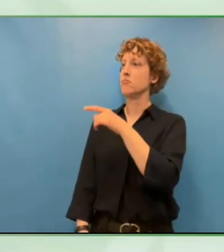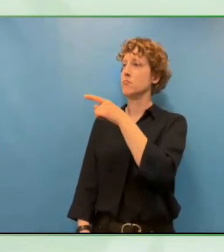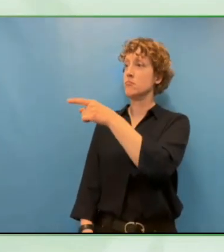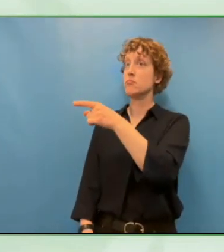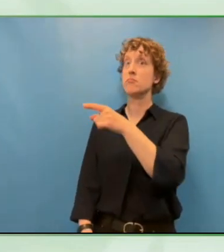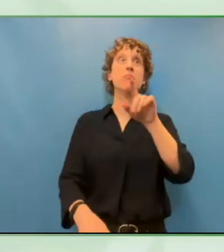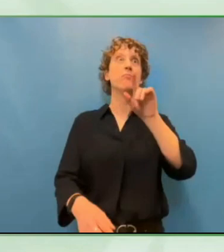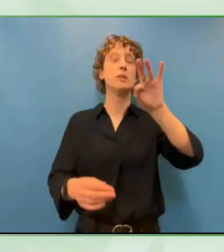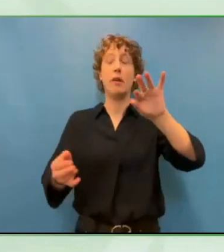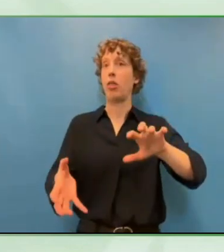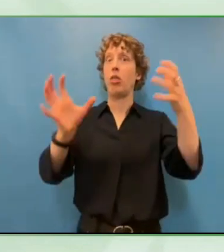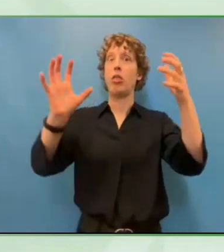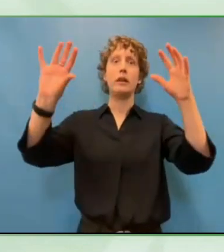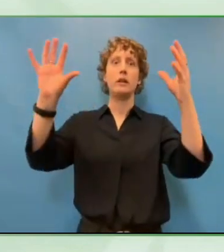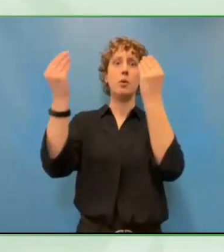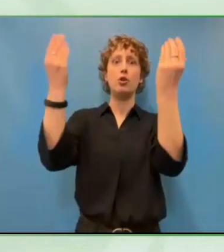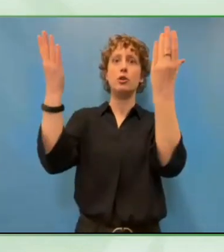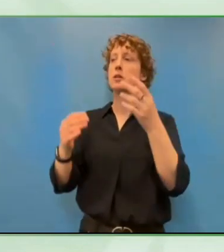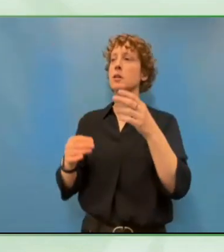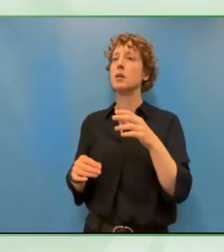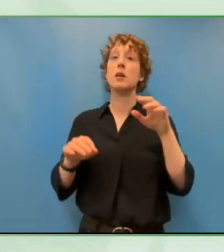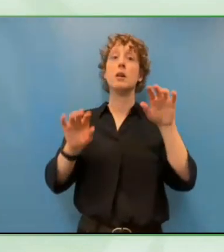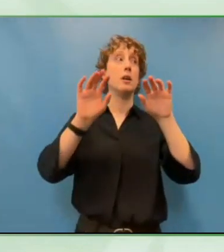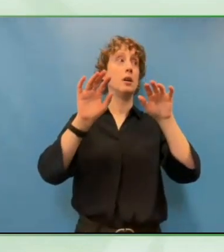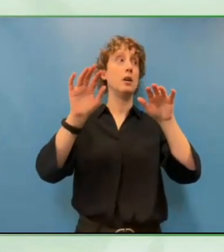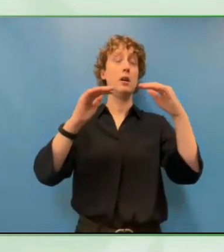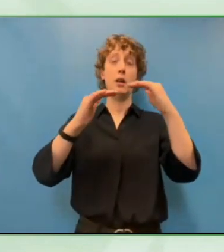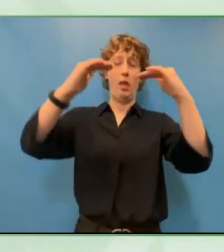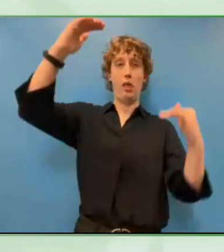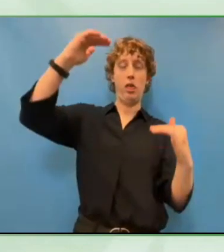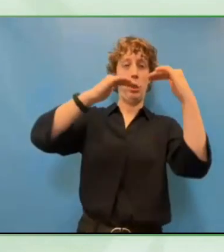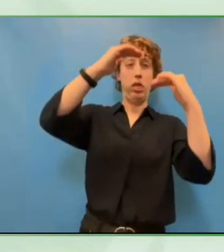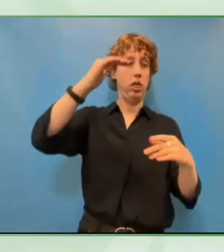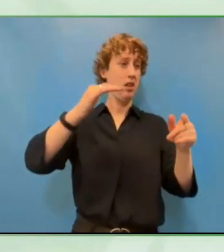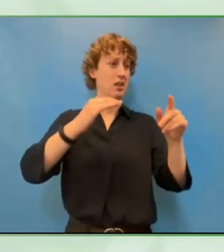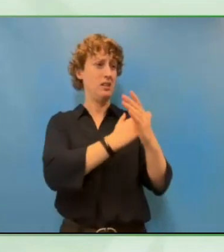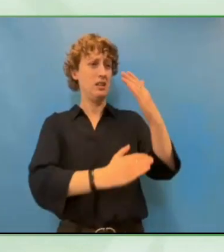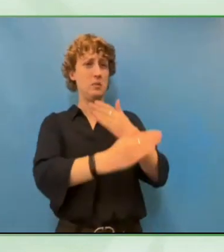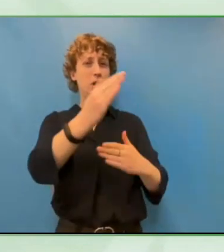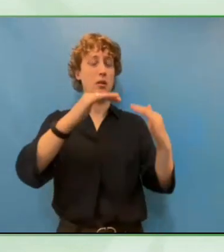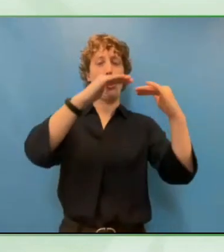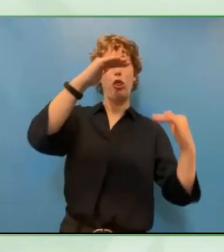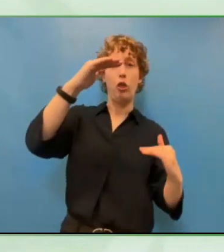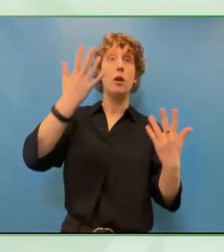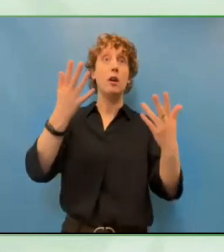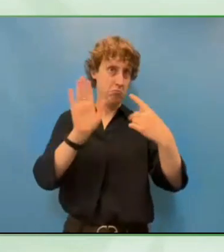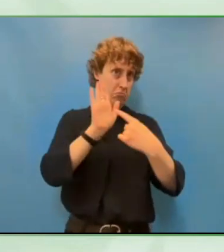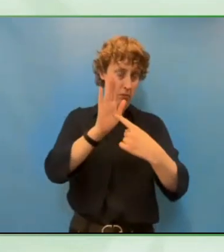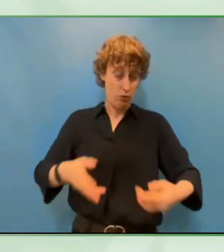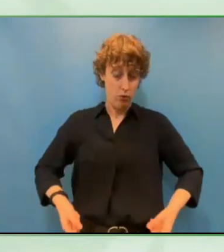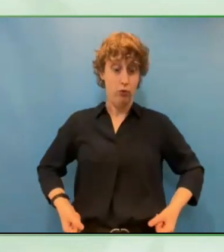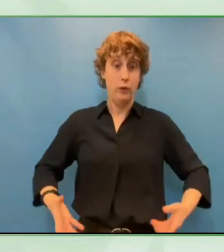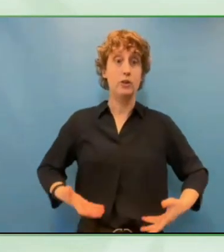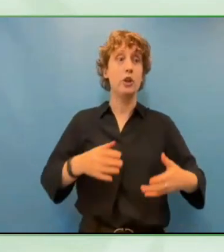emergency? Think about the fact that people in a wheelchair are often supported last in